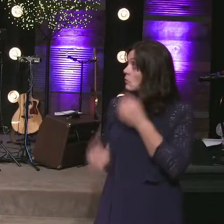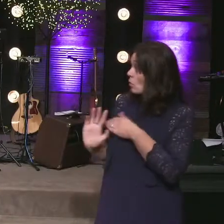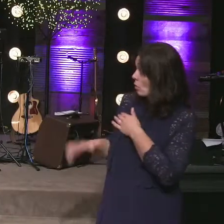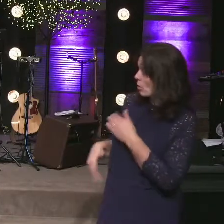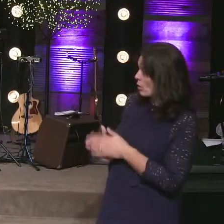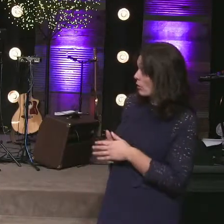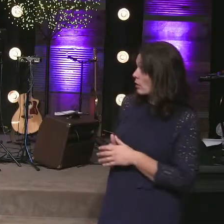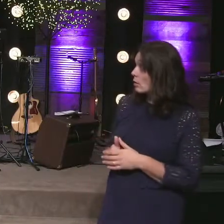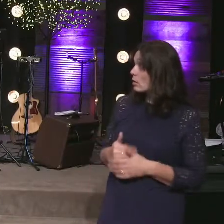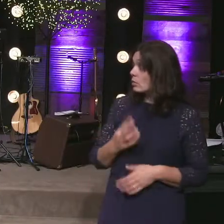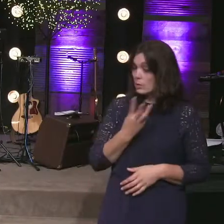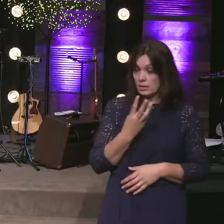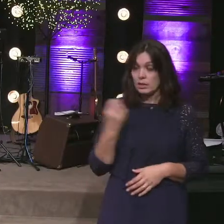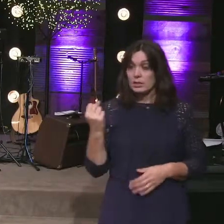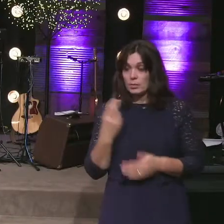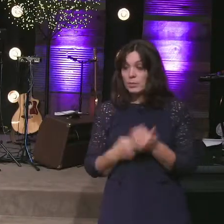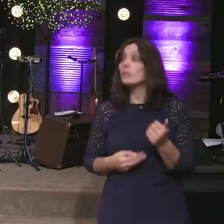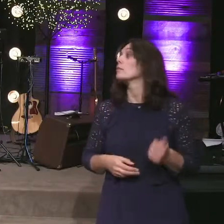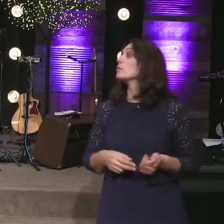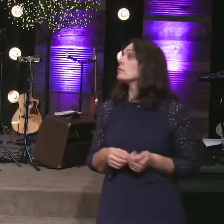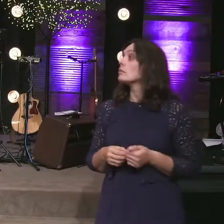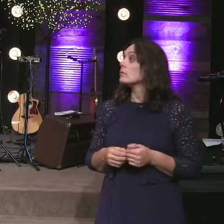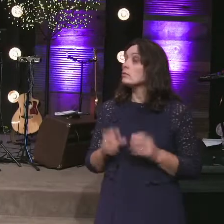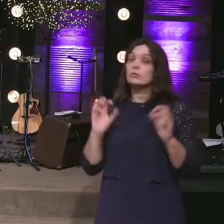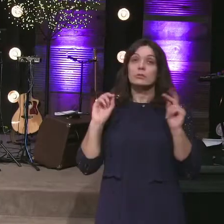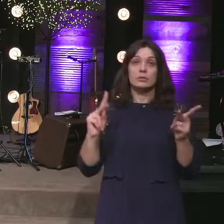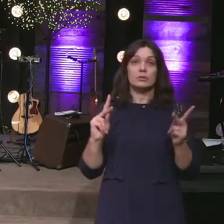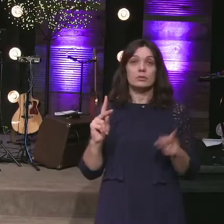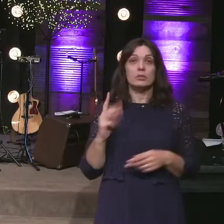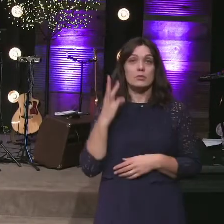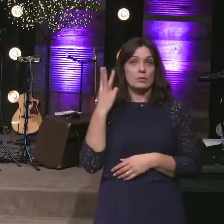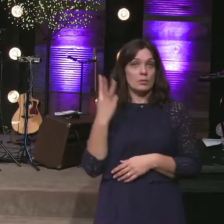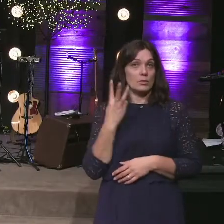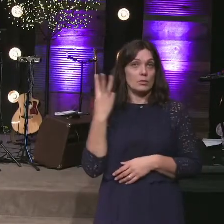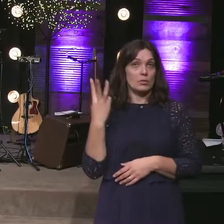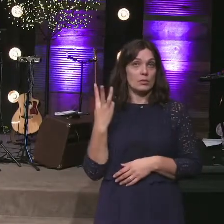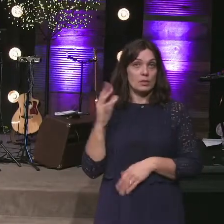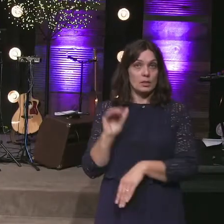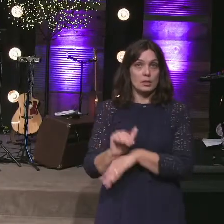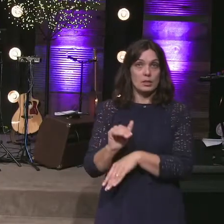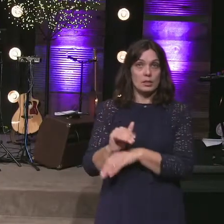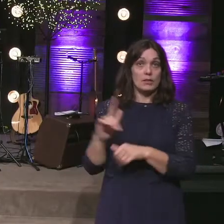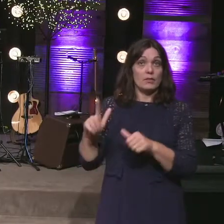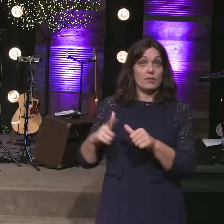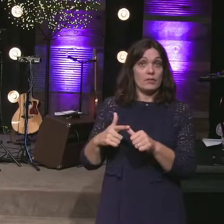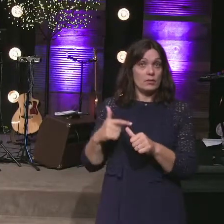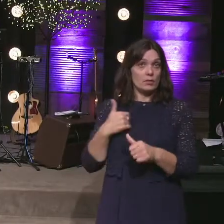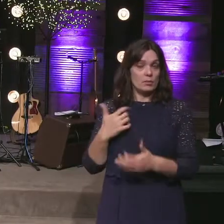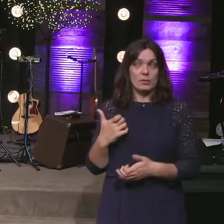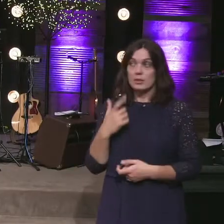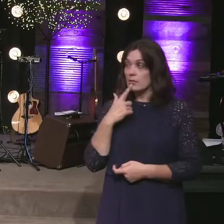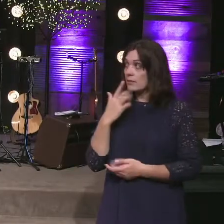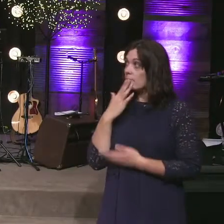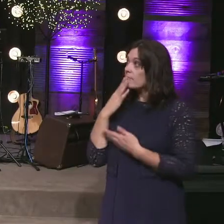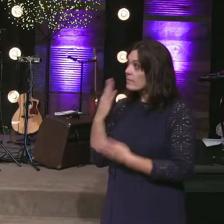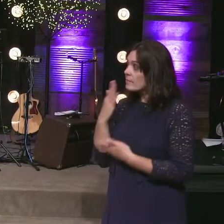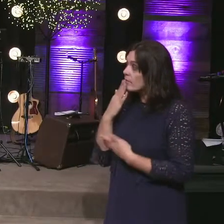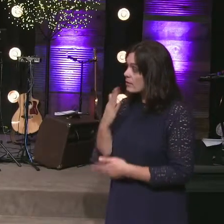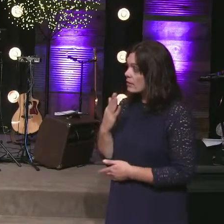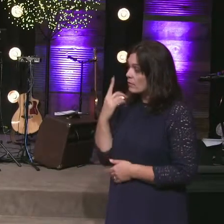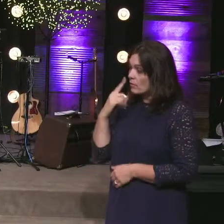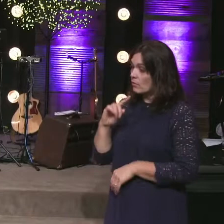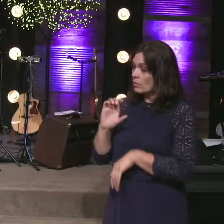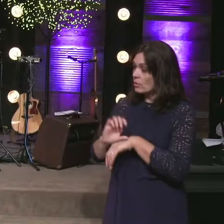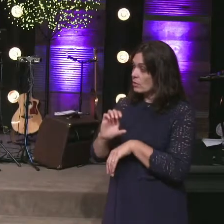Wednesday and Saturday. Okay. Oh, Wednesday night, first of all, I want to say how thankful I am to a church who believes